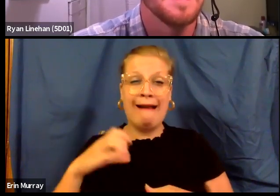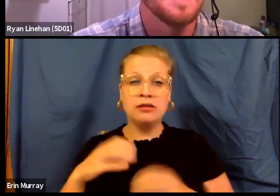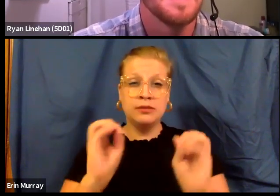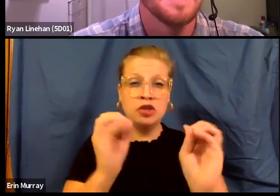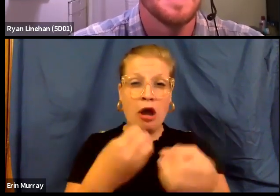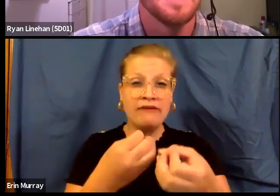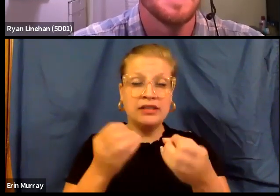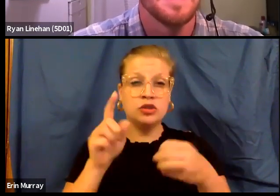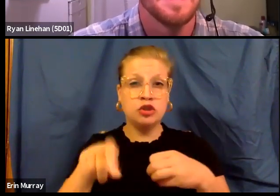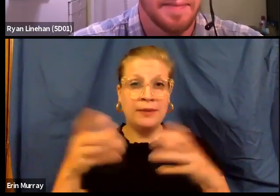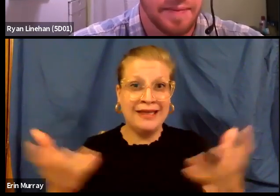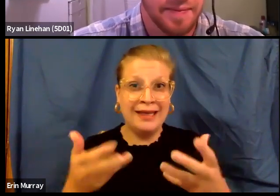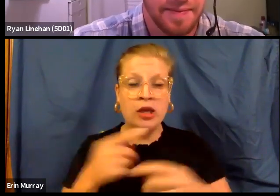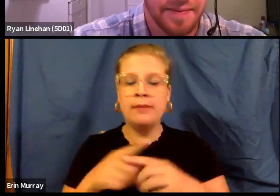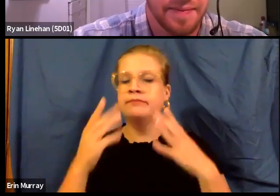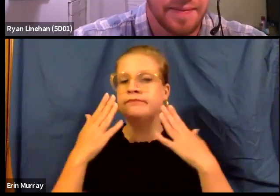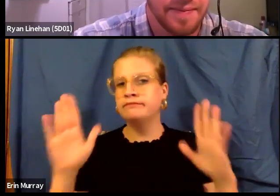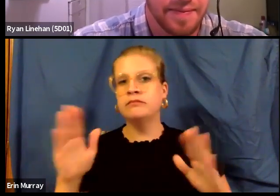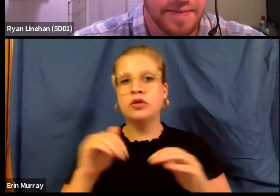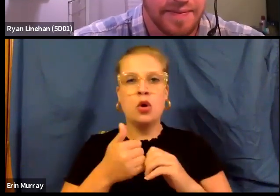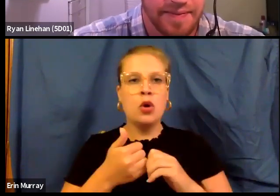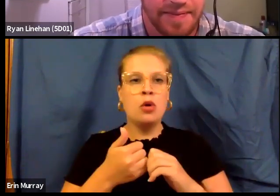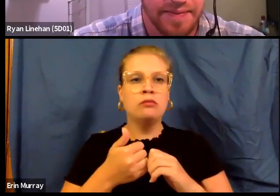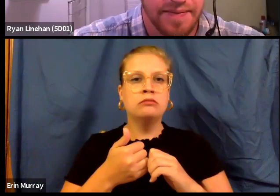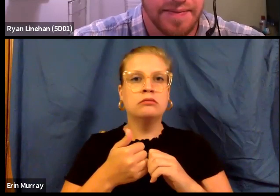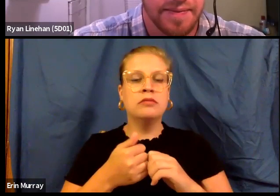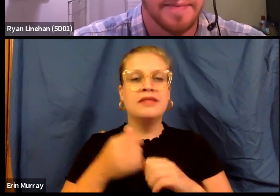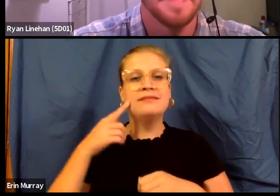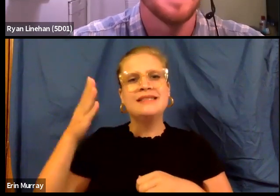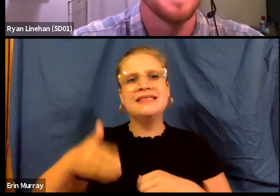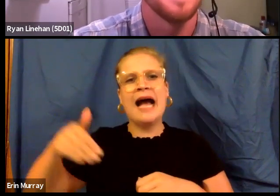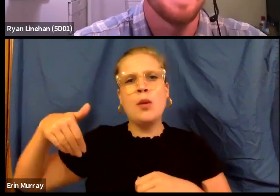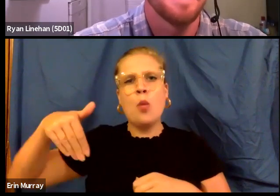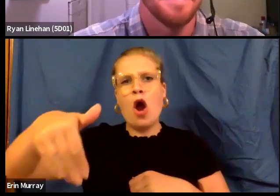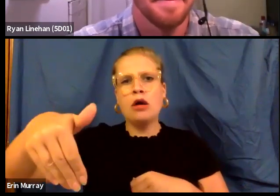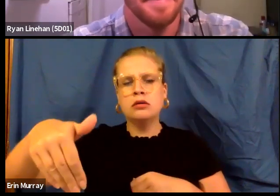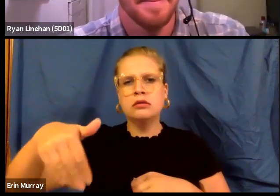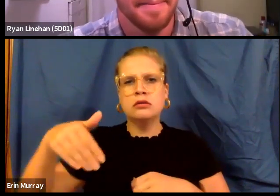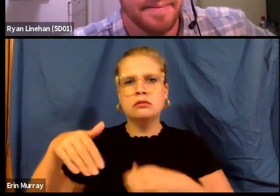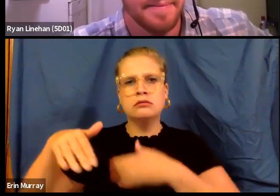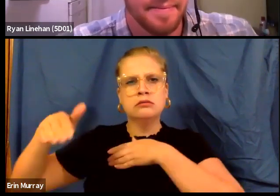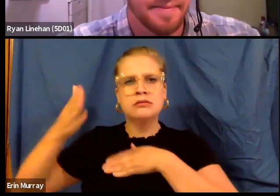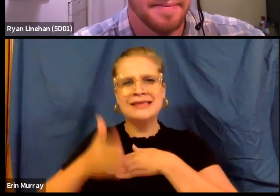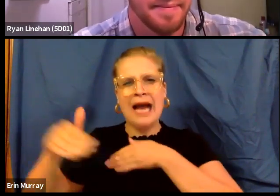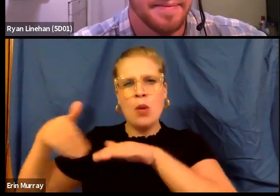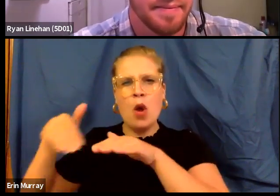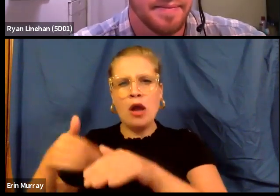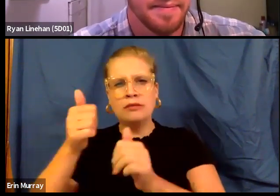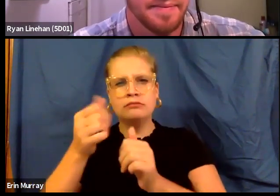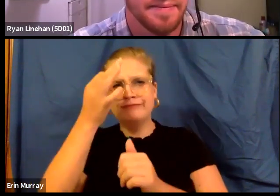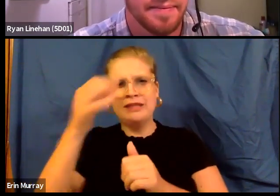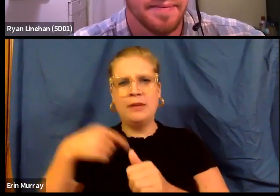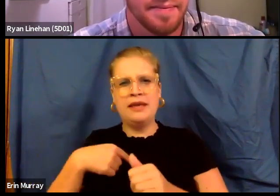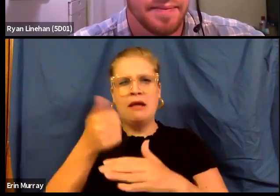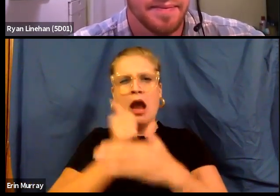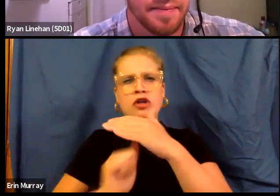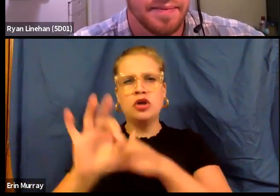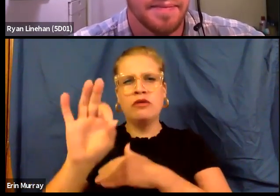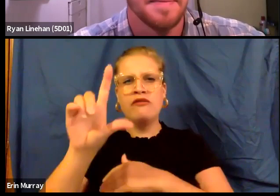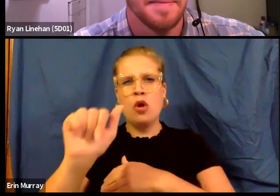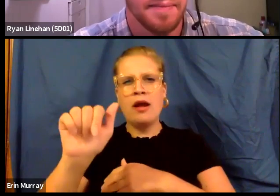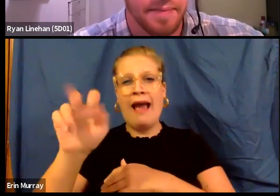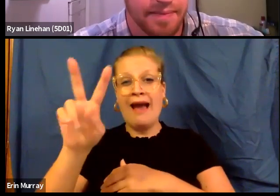know how useful this will be, but the sidewalk near me under the underpass on Florida Avenue by the